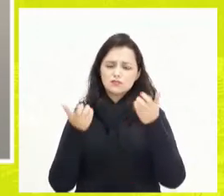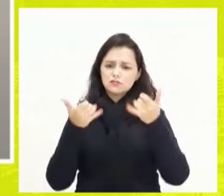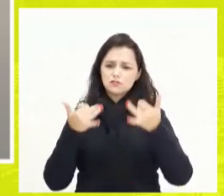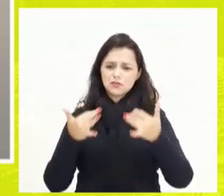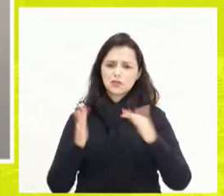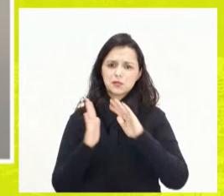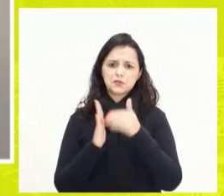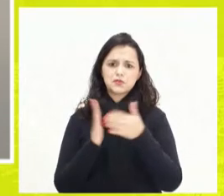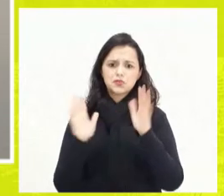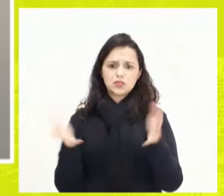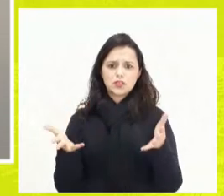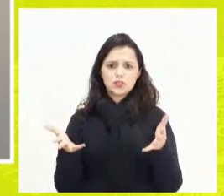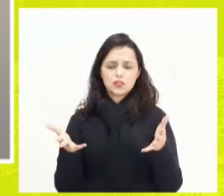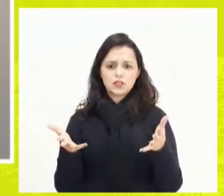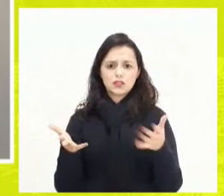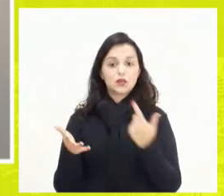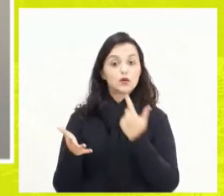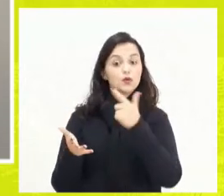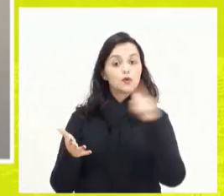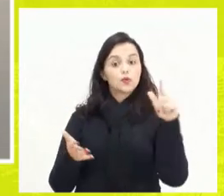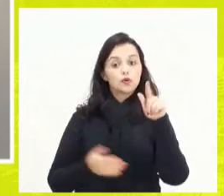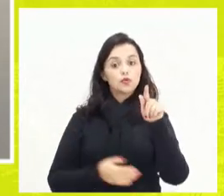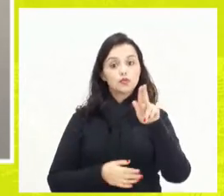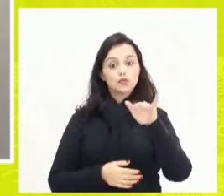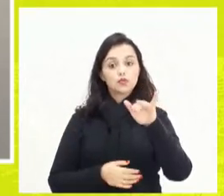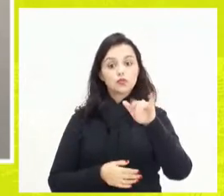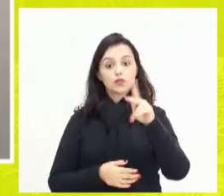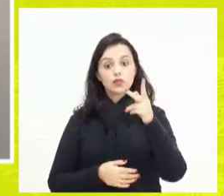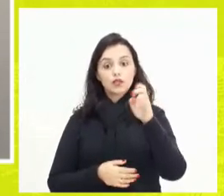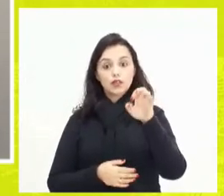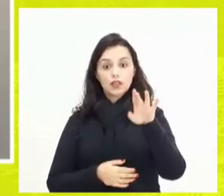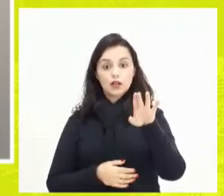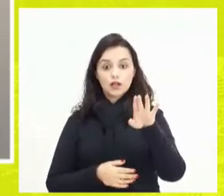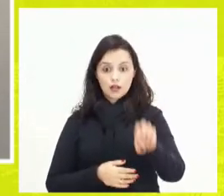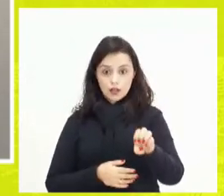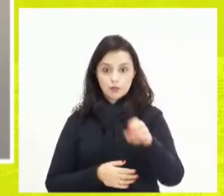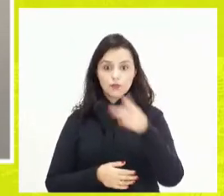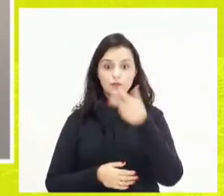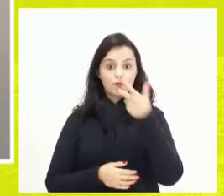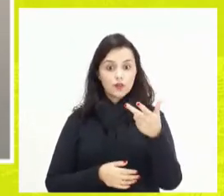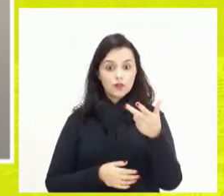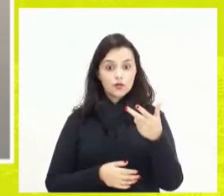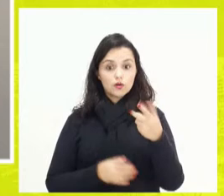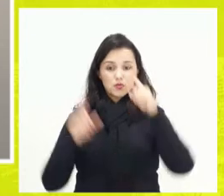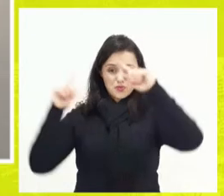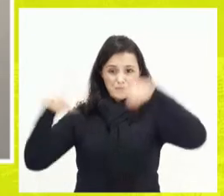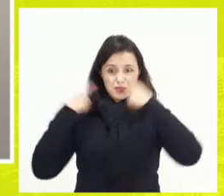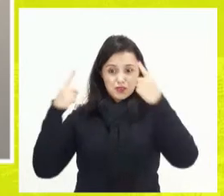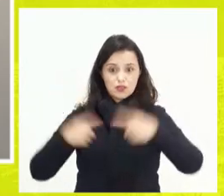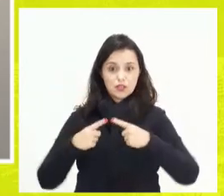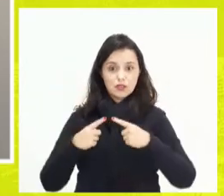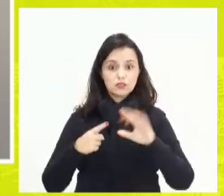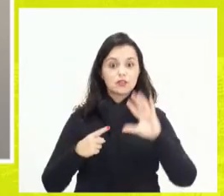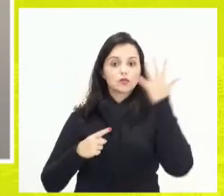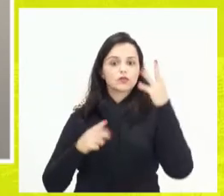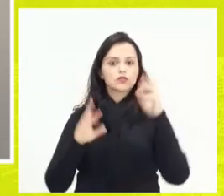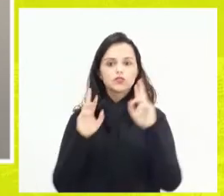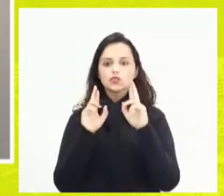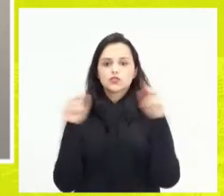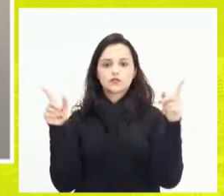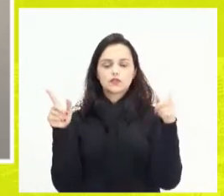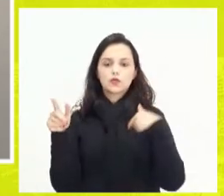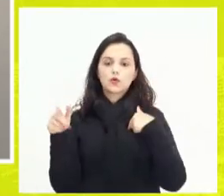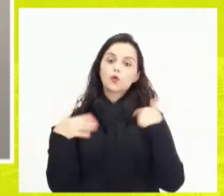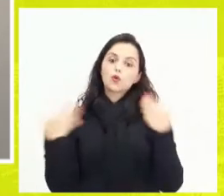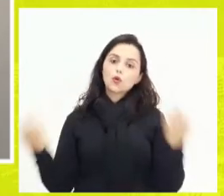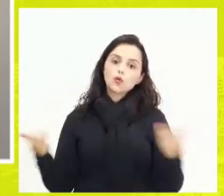of us but guillerme i just want to go back to what you said about the attacks that happen they